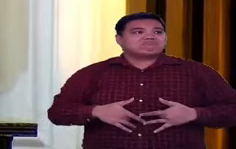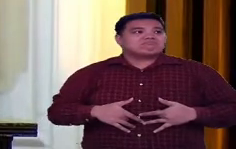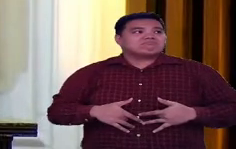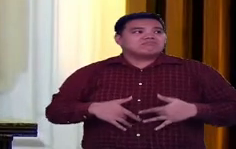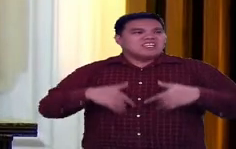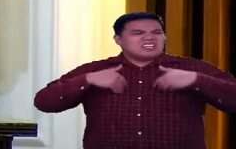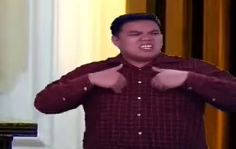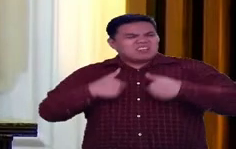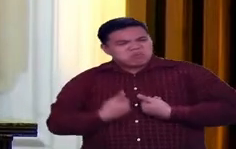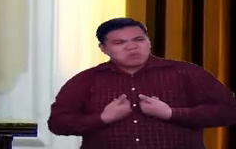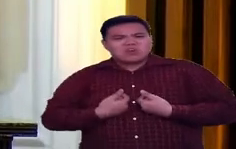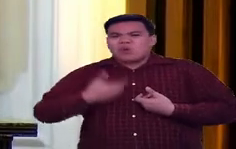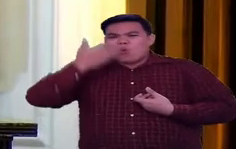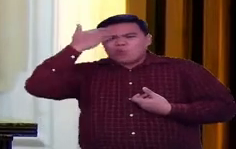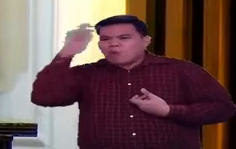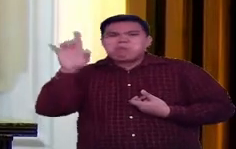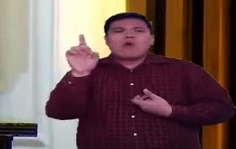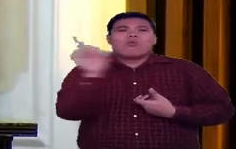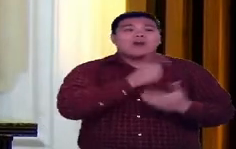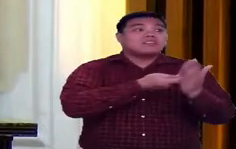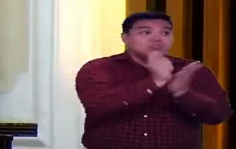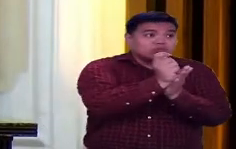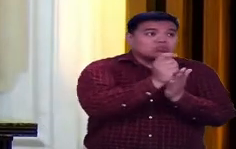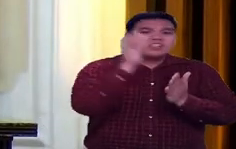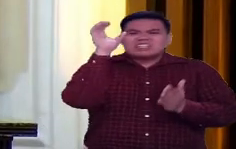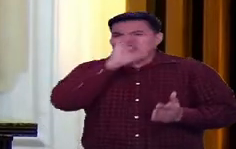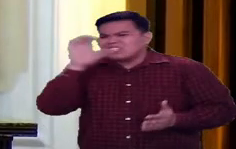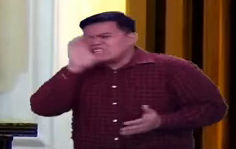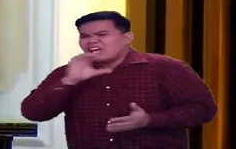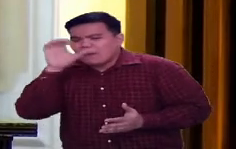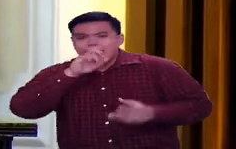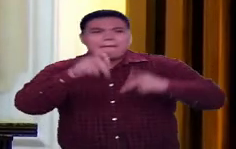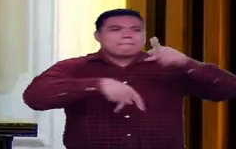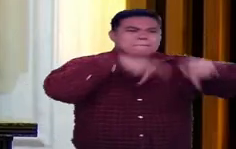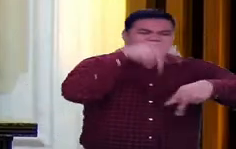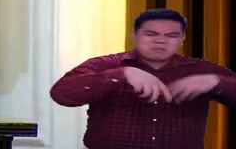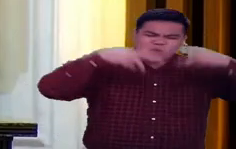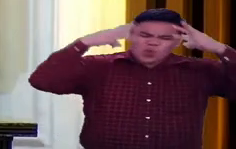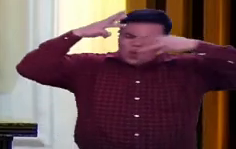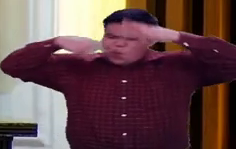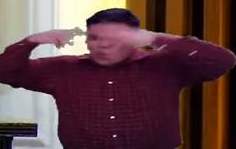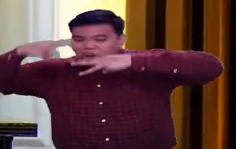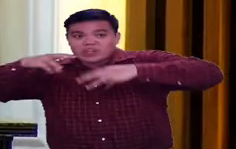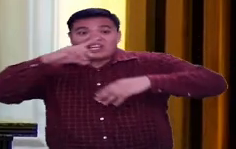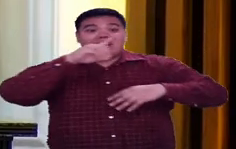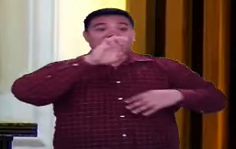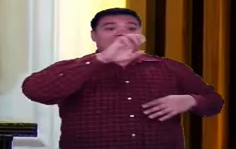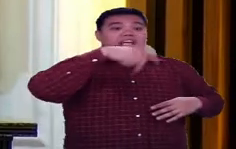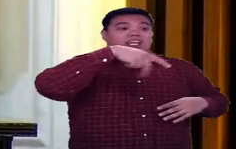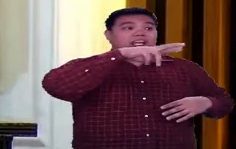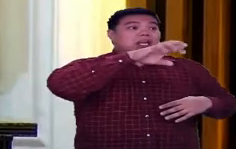to find the truth? There are people like that all around the world. Do you see people who are worried and depressed?